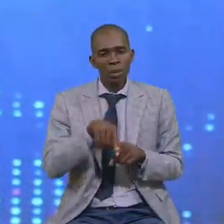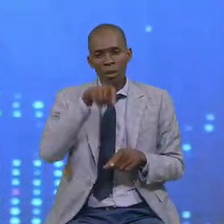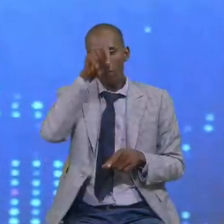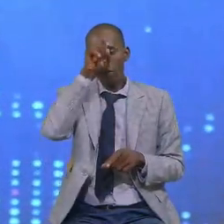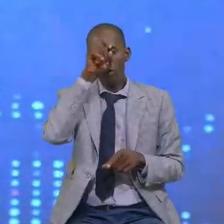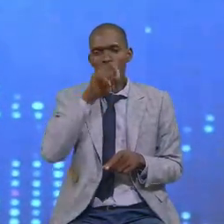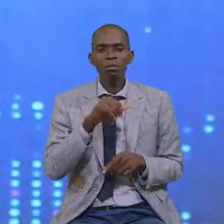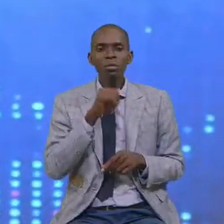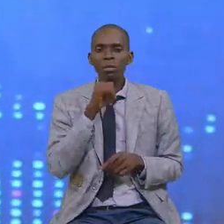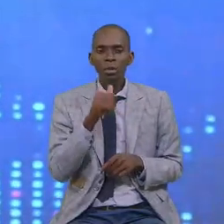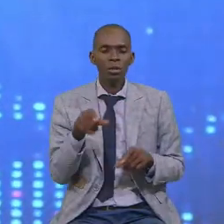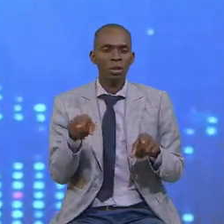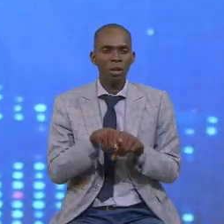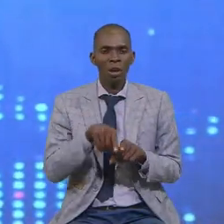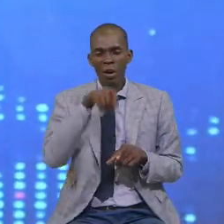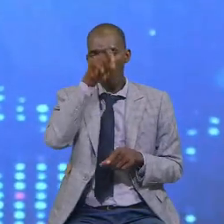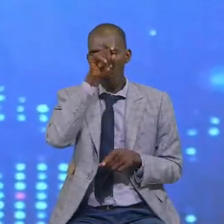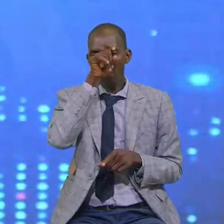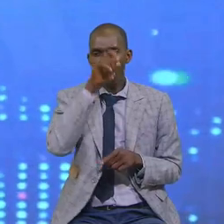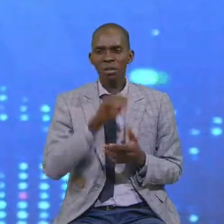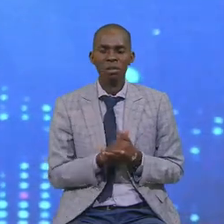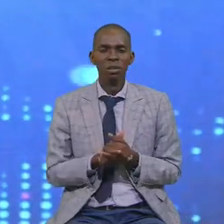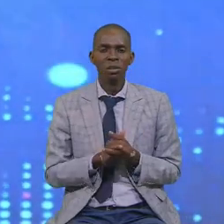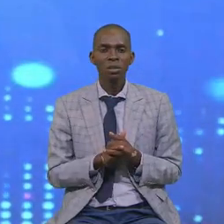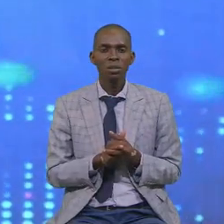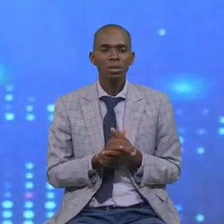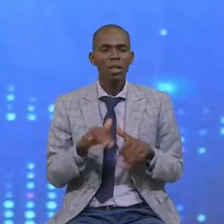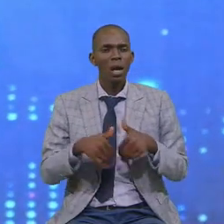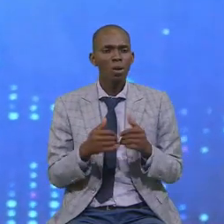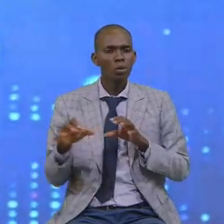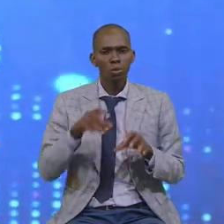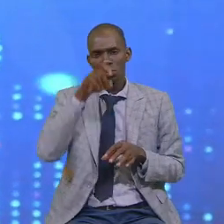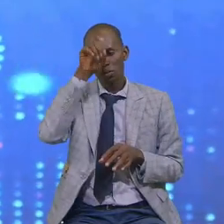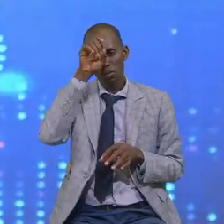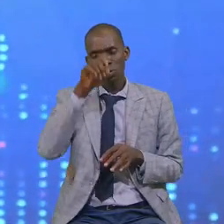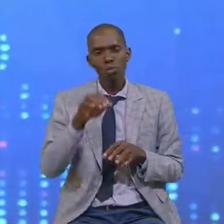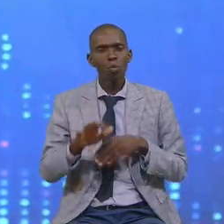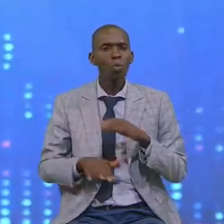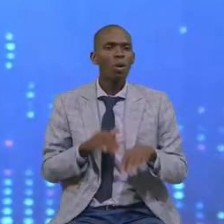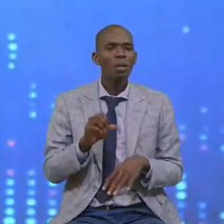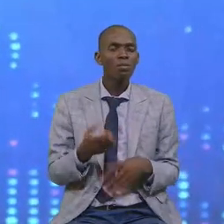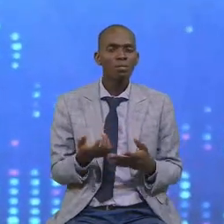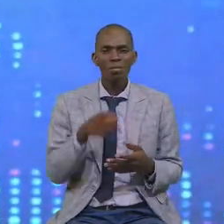Not as fools. How do fools walk? Fools